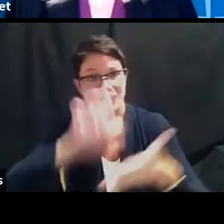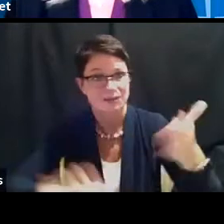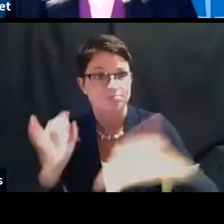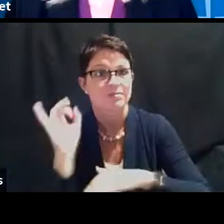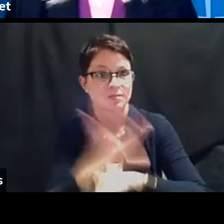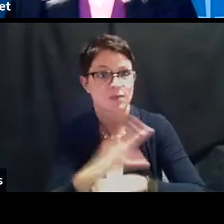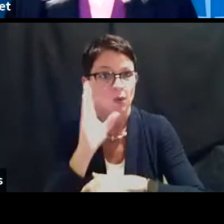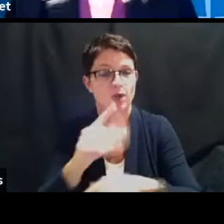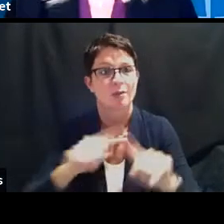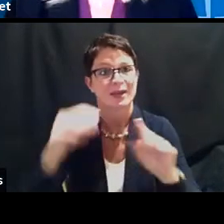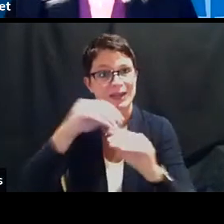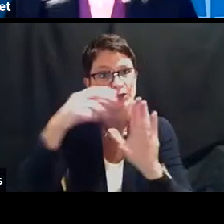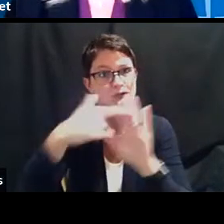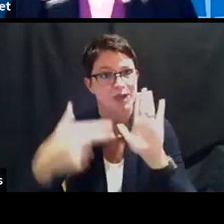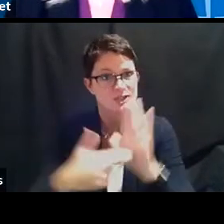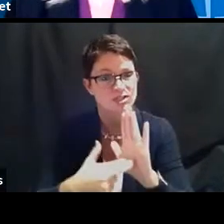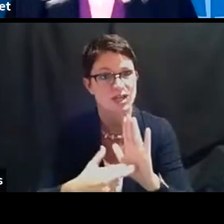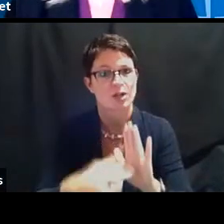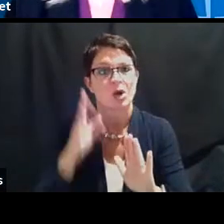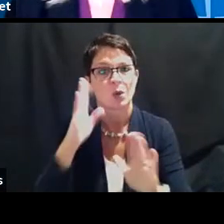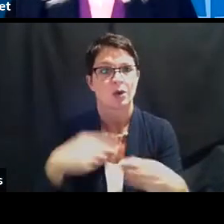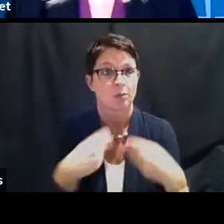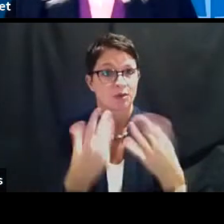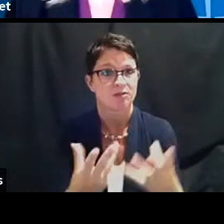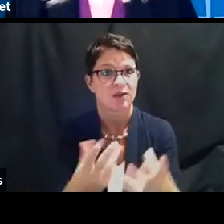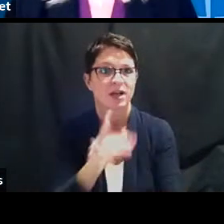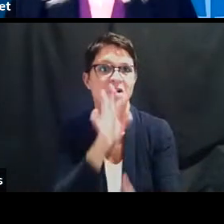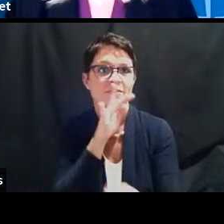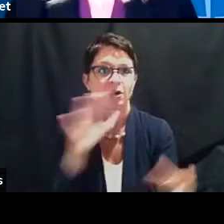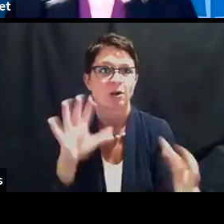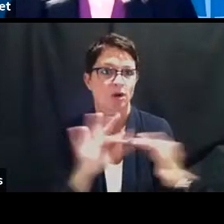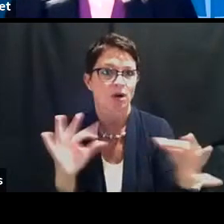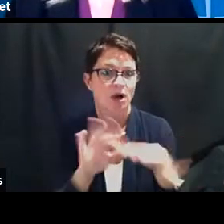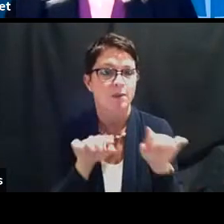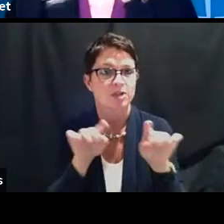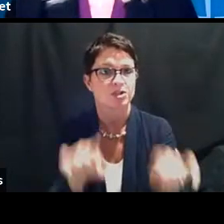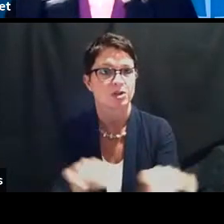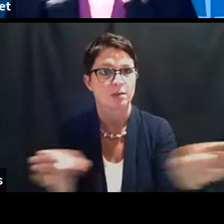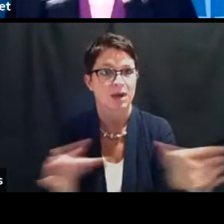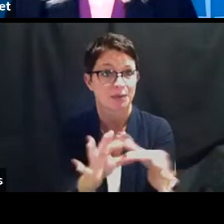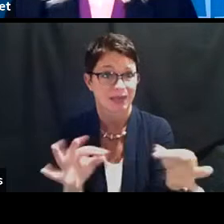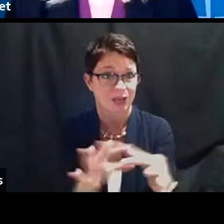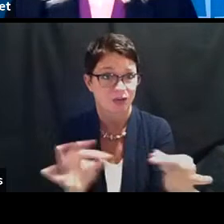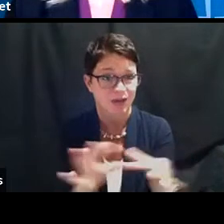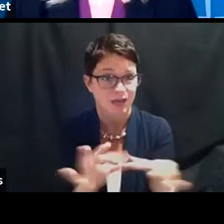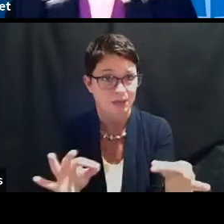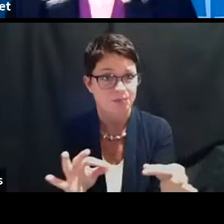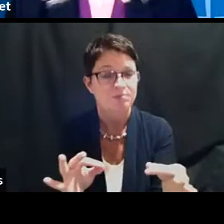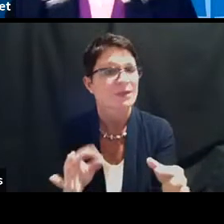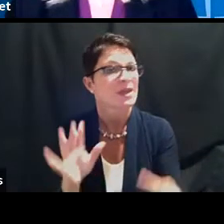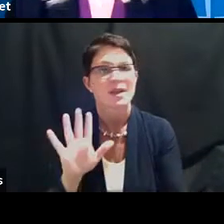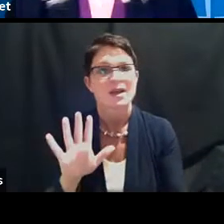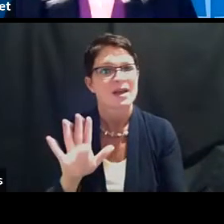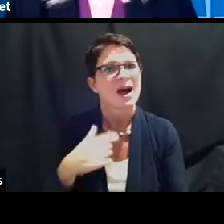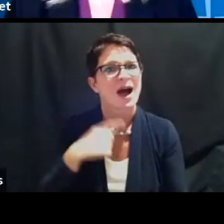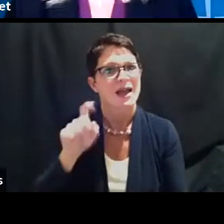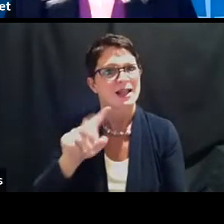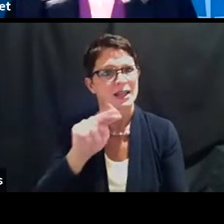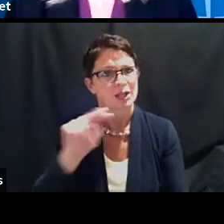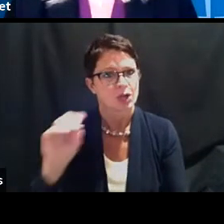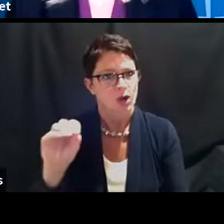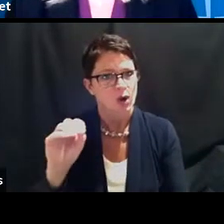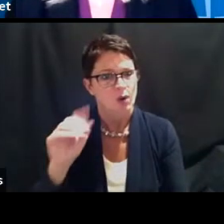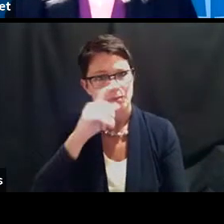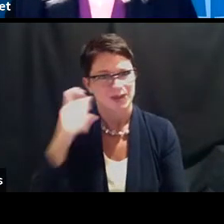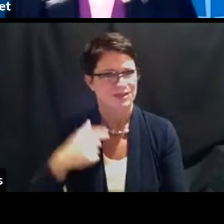There in your registration, it said, "Will you be providing verbal comments during the public hearing?" And I clicked no,